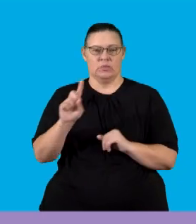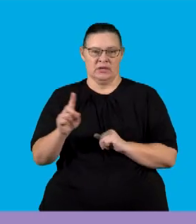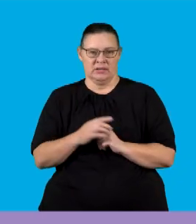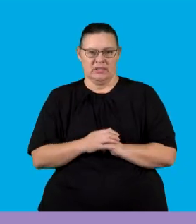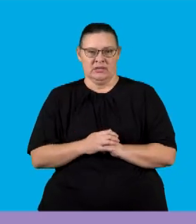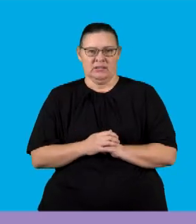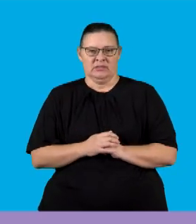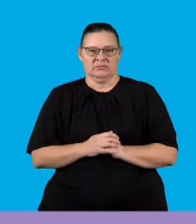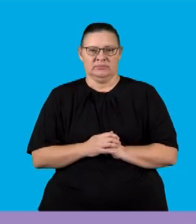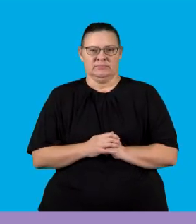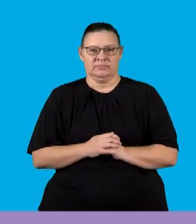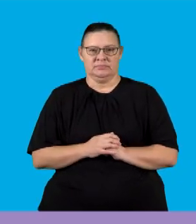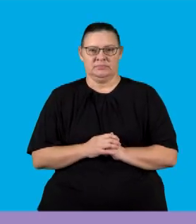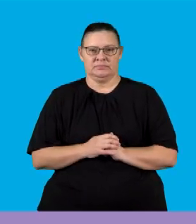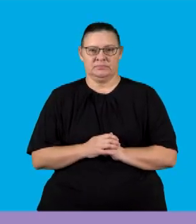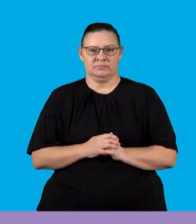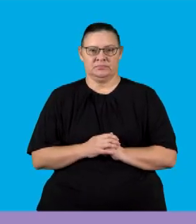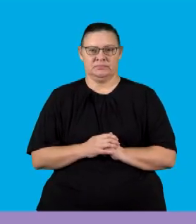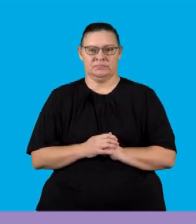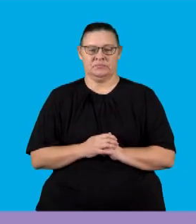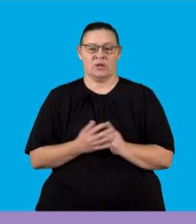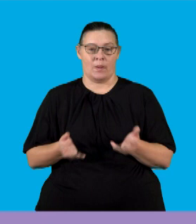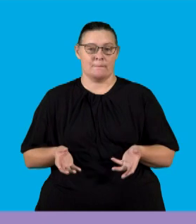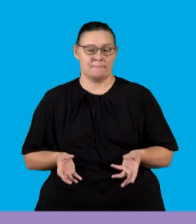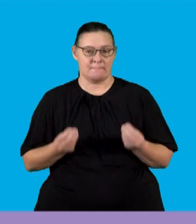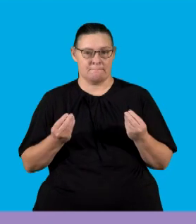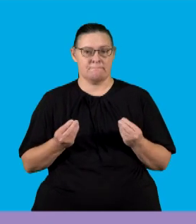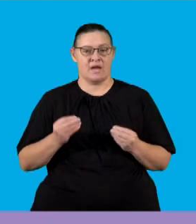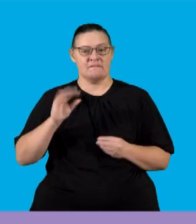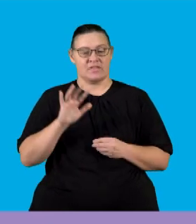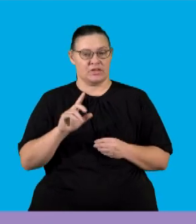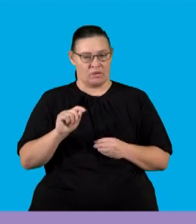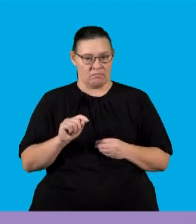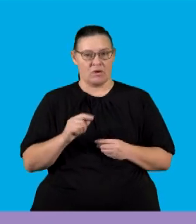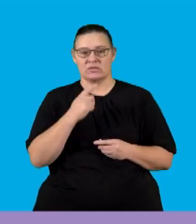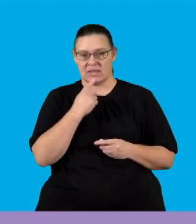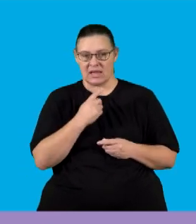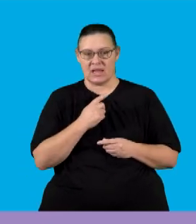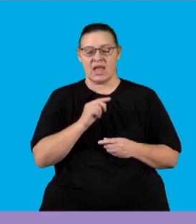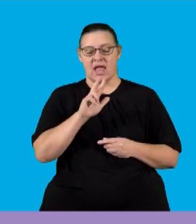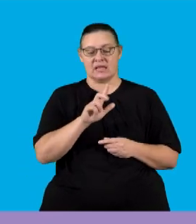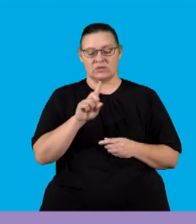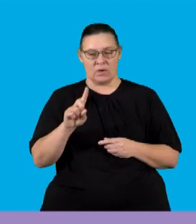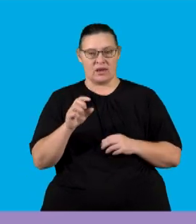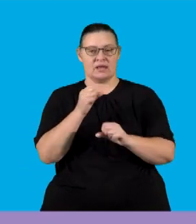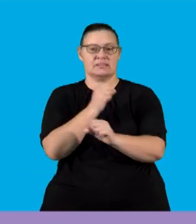to multiply by 3 again, and that is going to give us an answer of